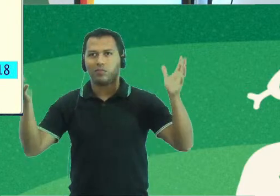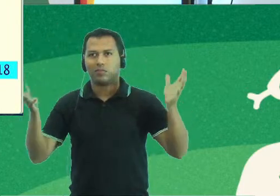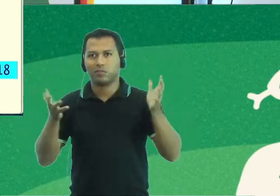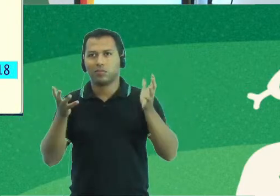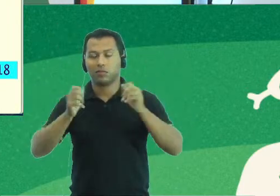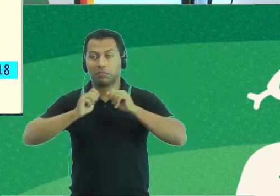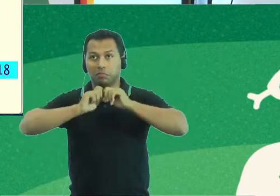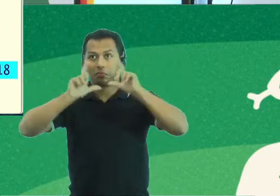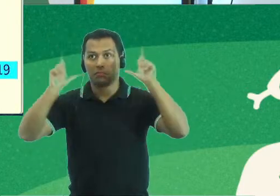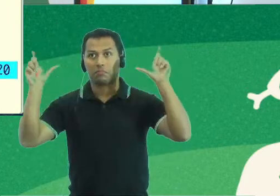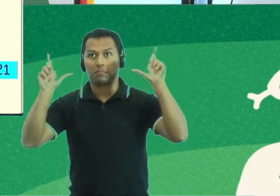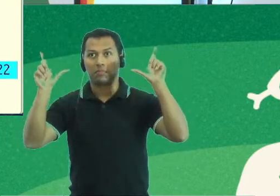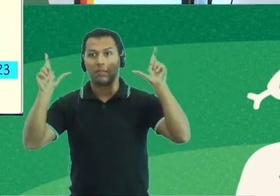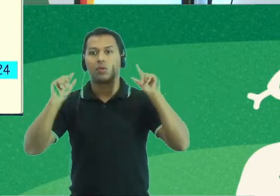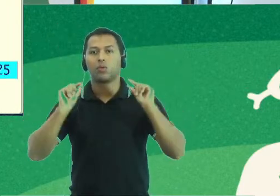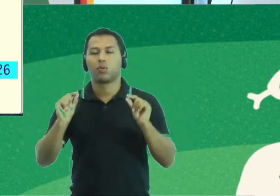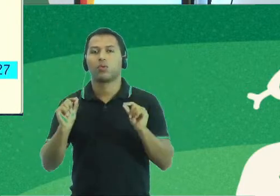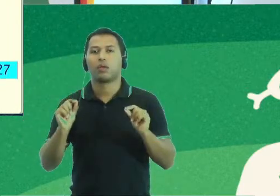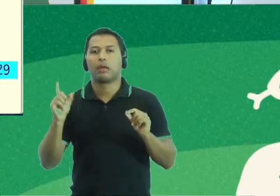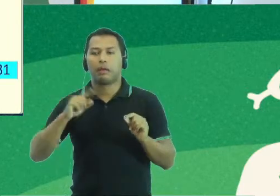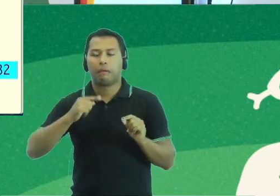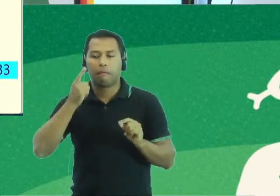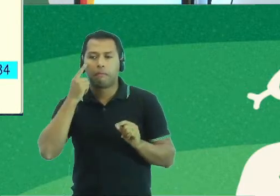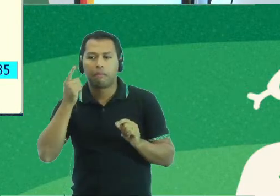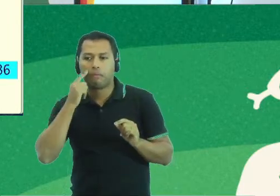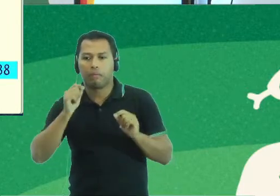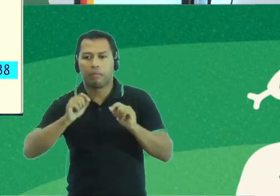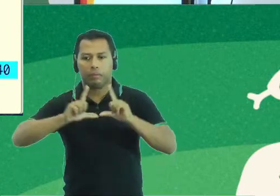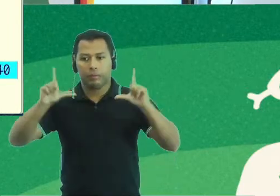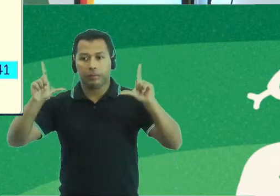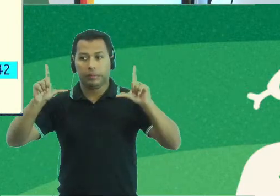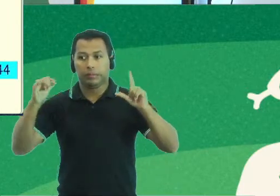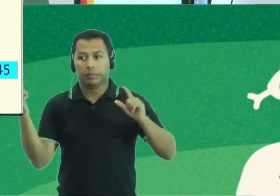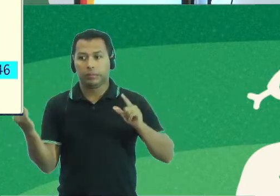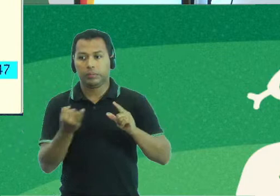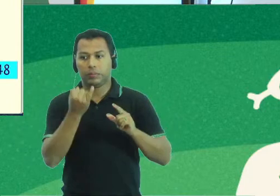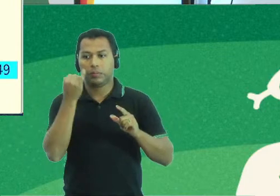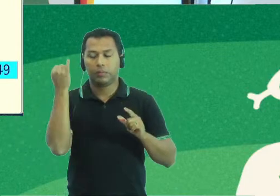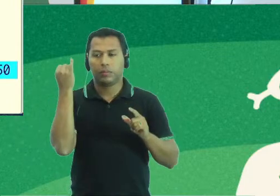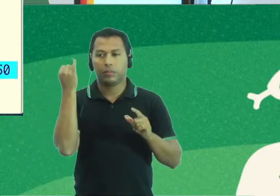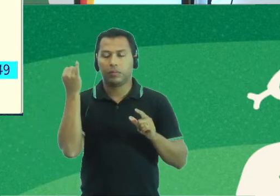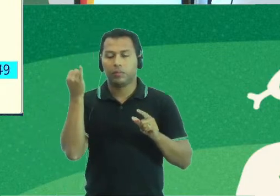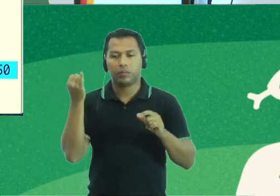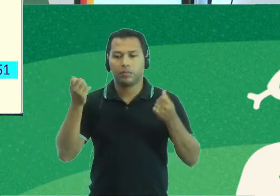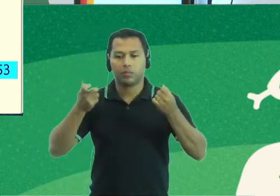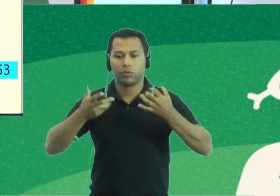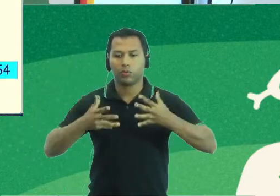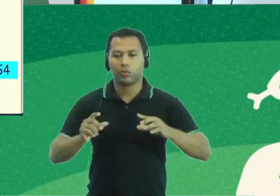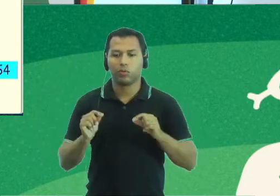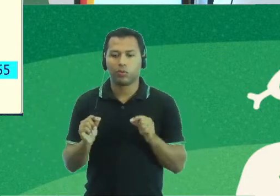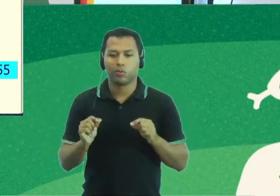be, I guess I'll just say, look up, the ISS is flying above you.